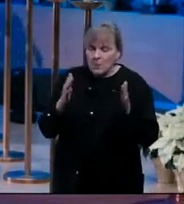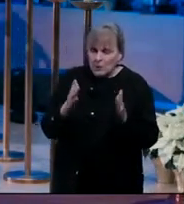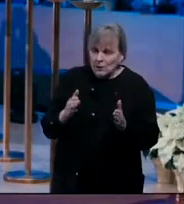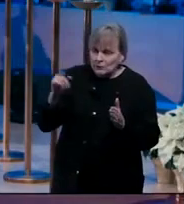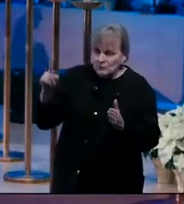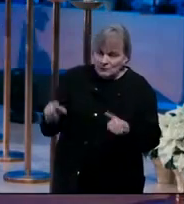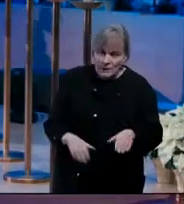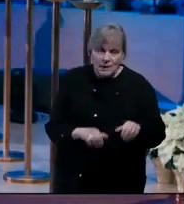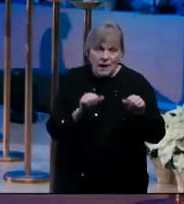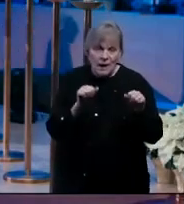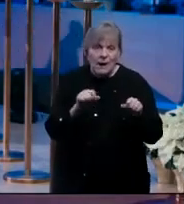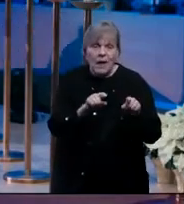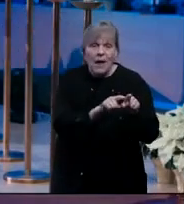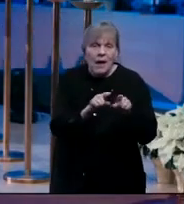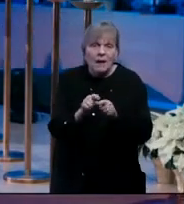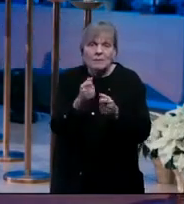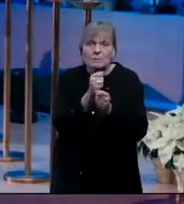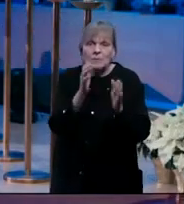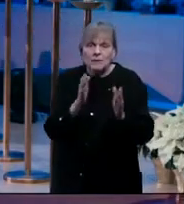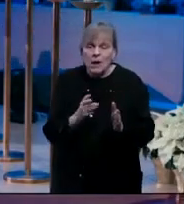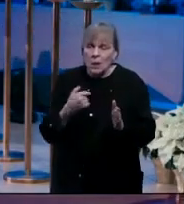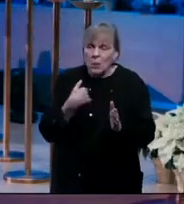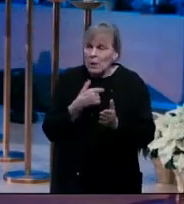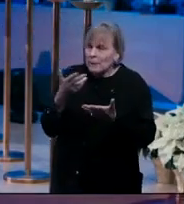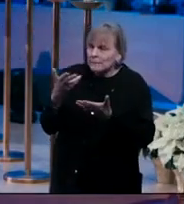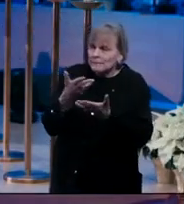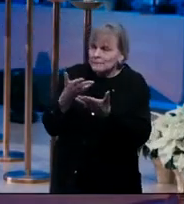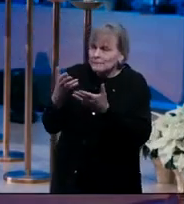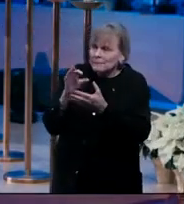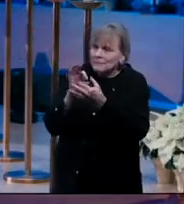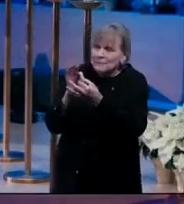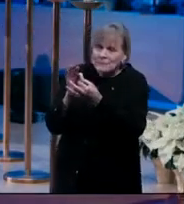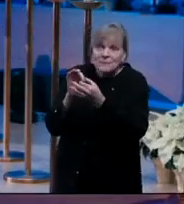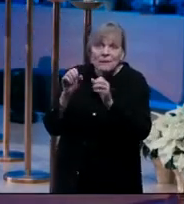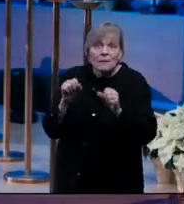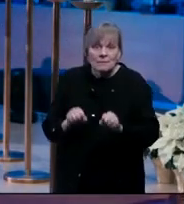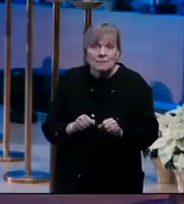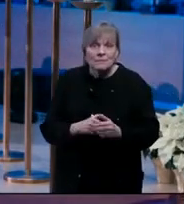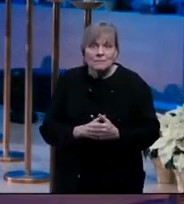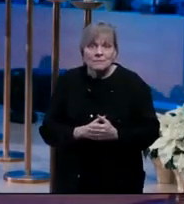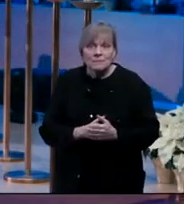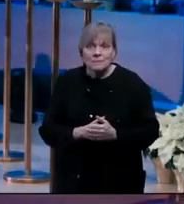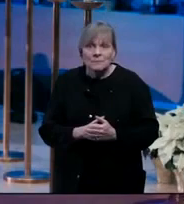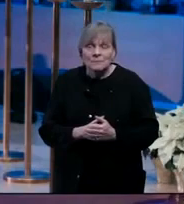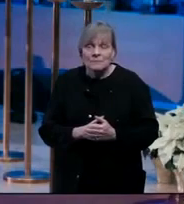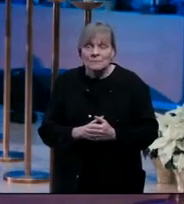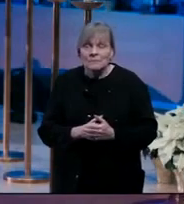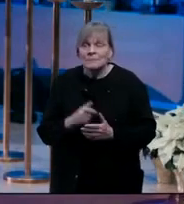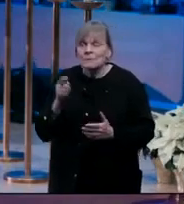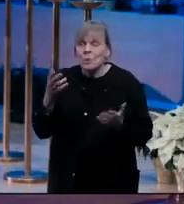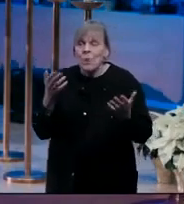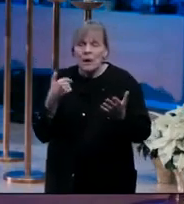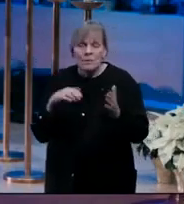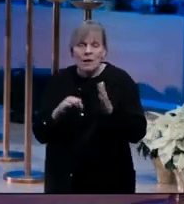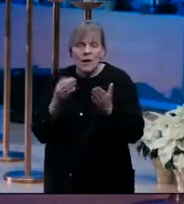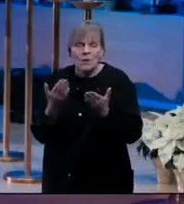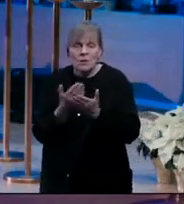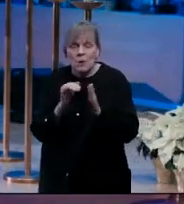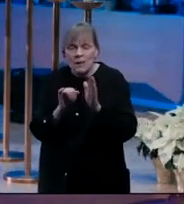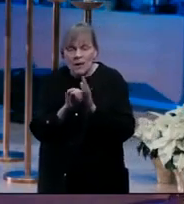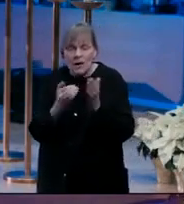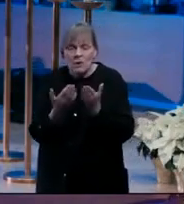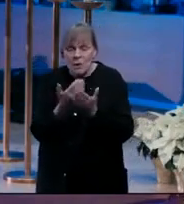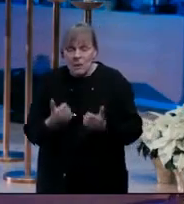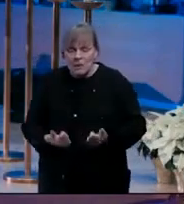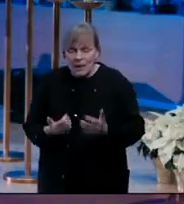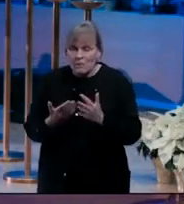being as the Messiah so that we could have access to you, God. And you desire us to find new identity and new life